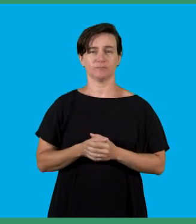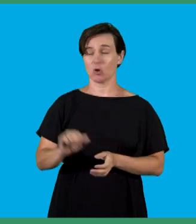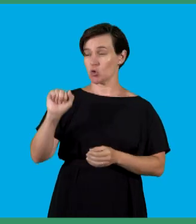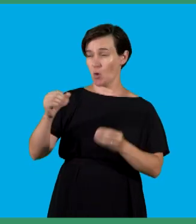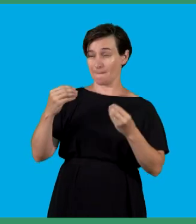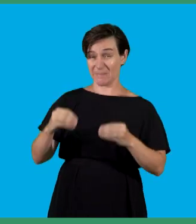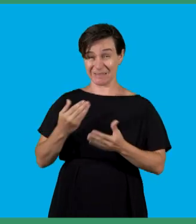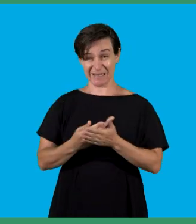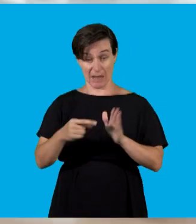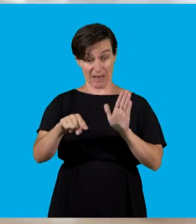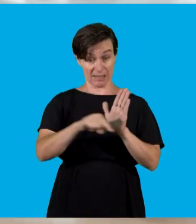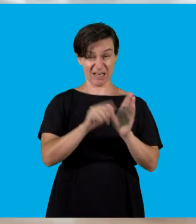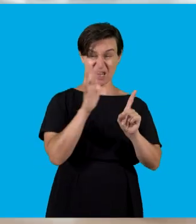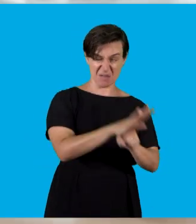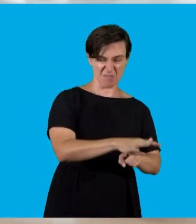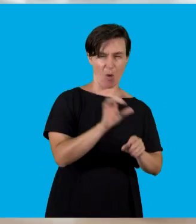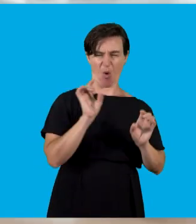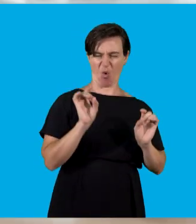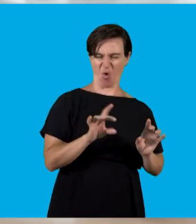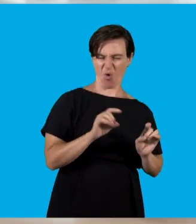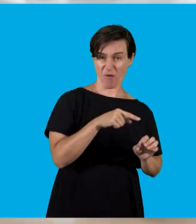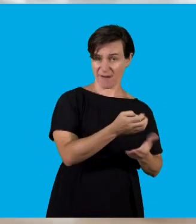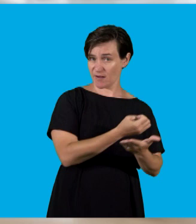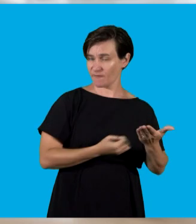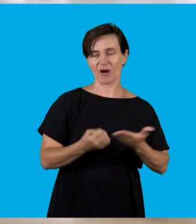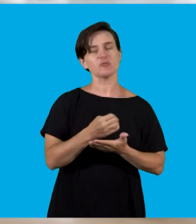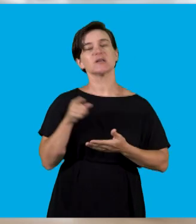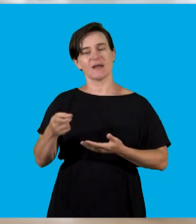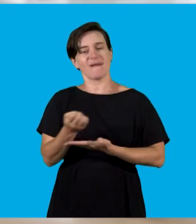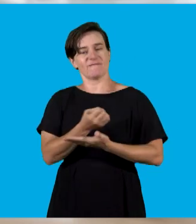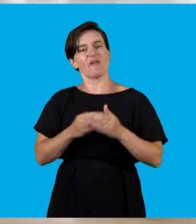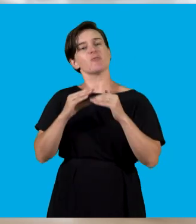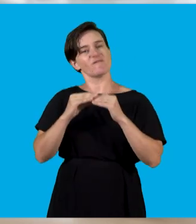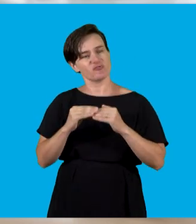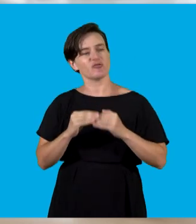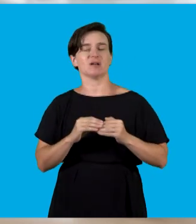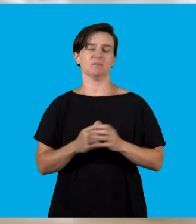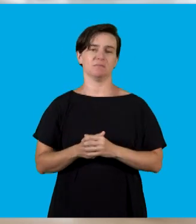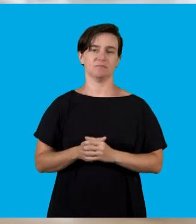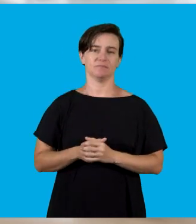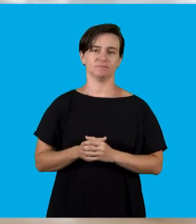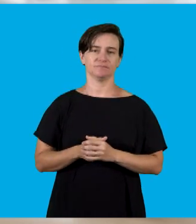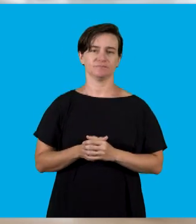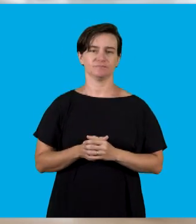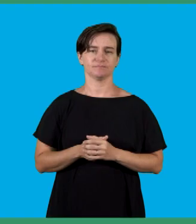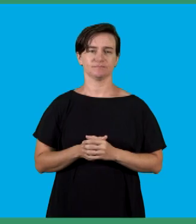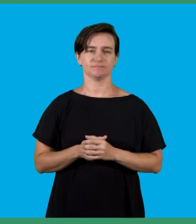you use within the business, they do not harm the environment, but instead they are environmental